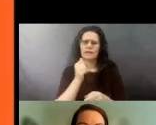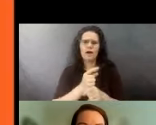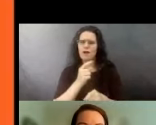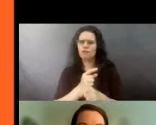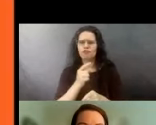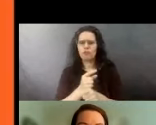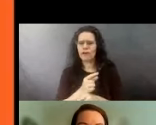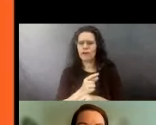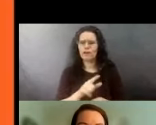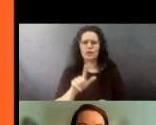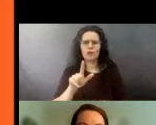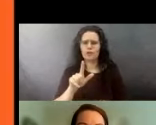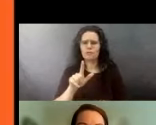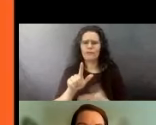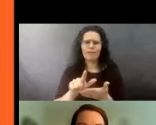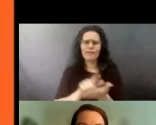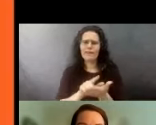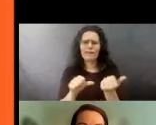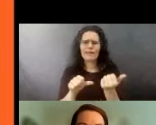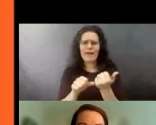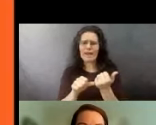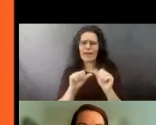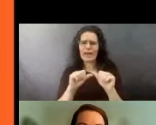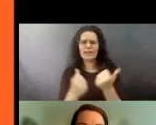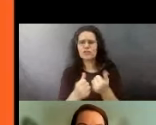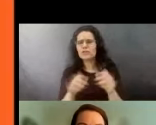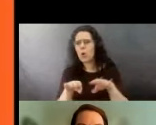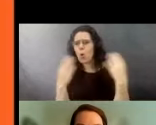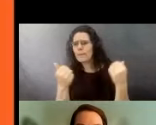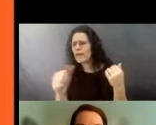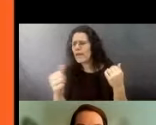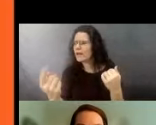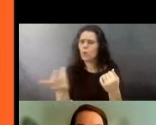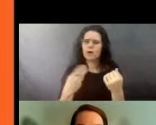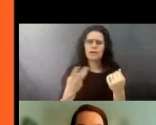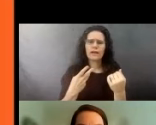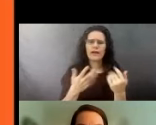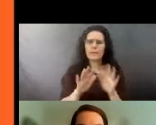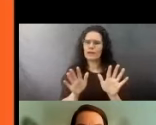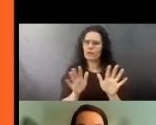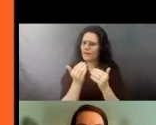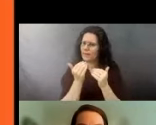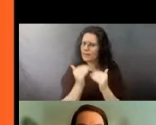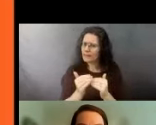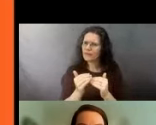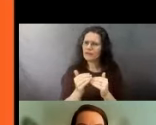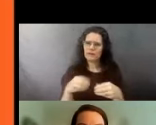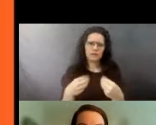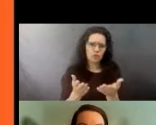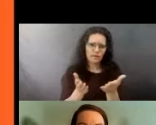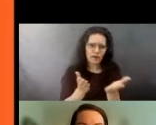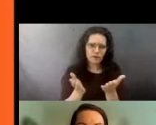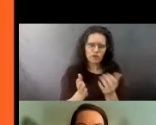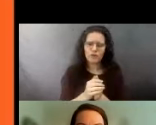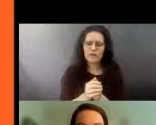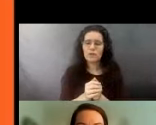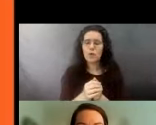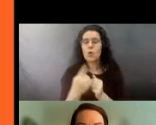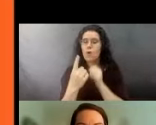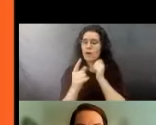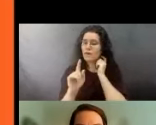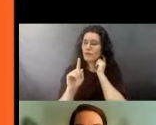everyone can come in. And so we have, limited bandwidth. And so just as an example, sort of one of the first